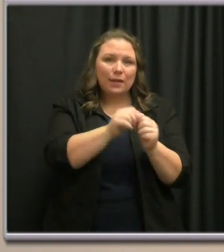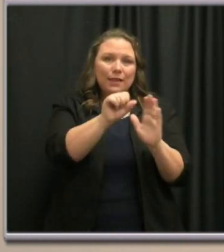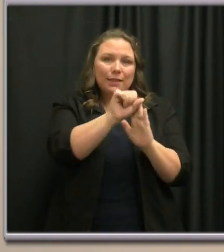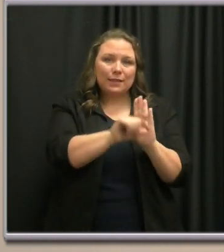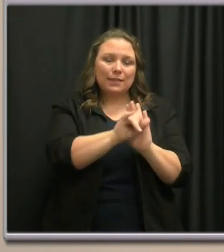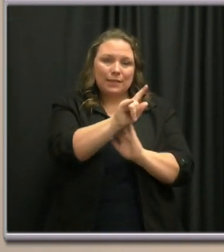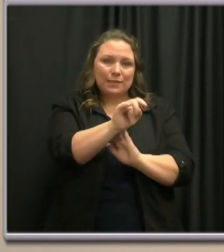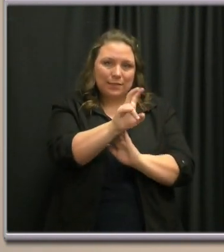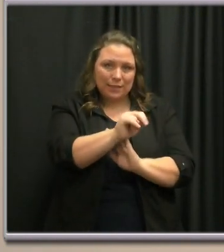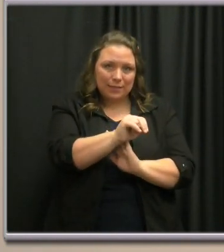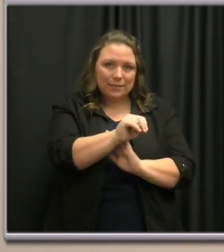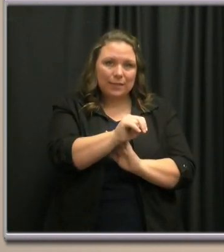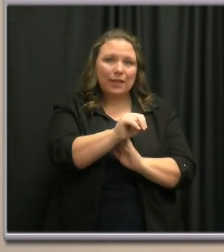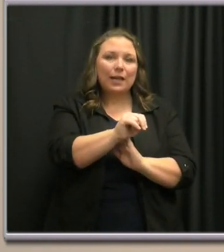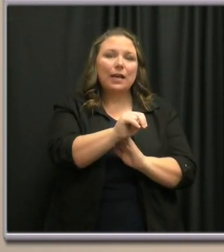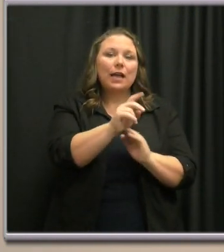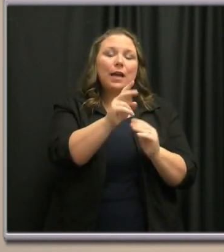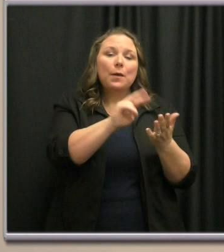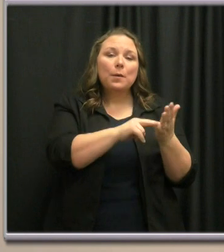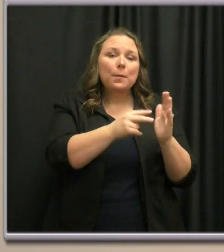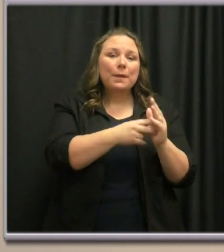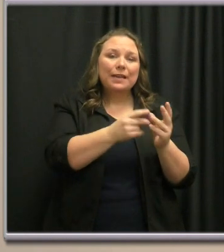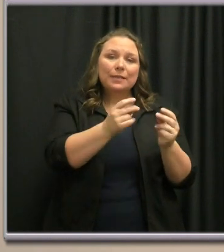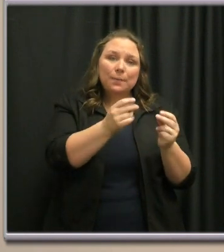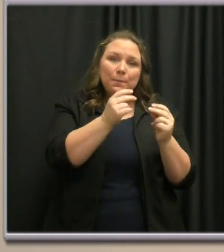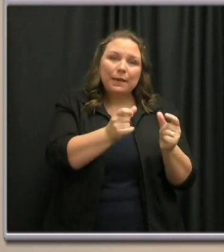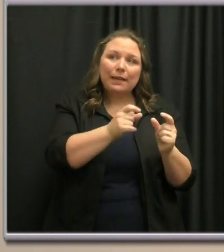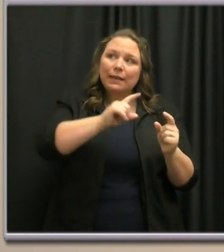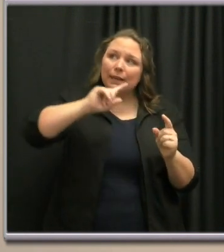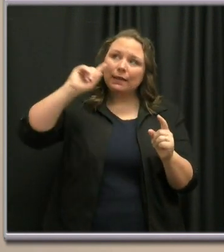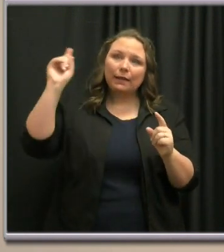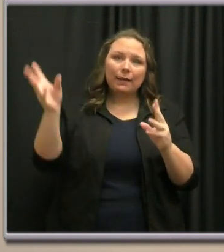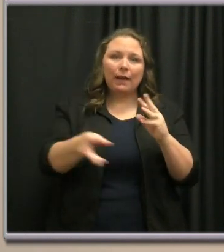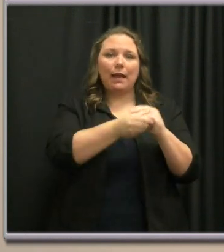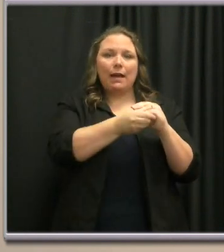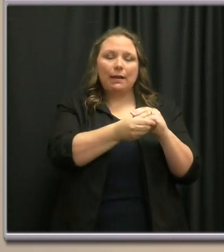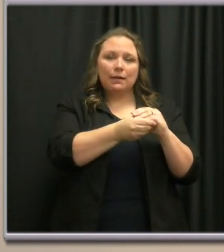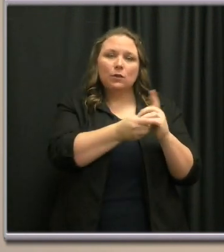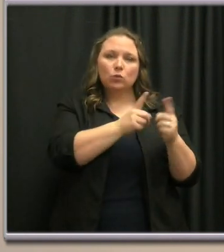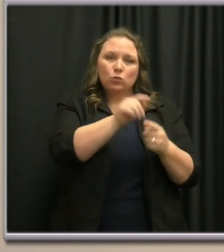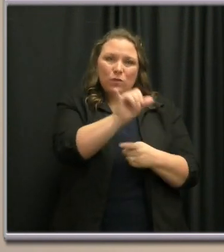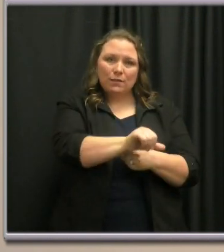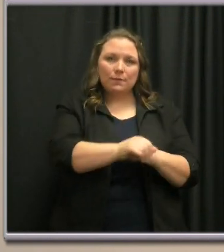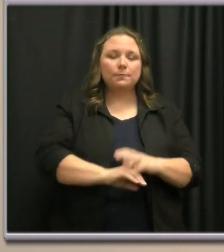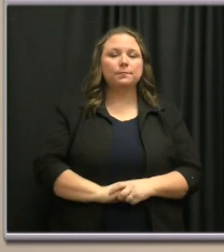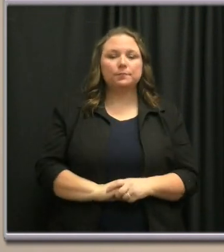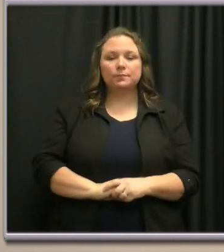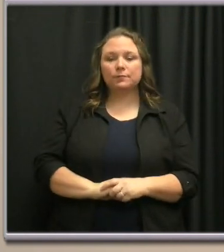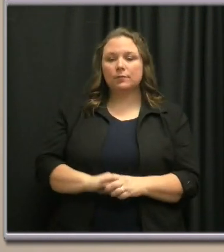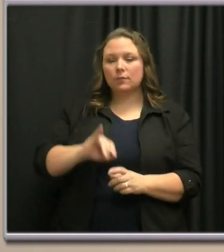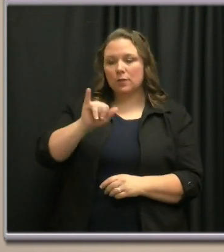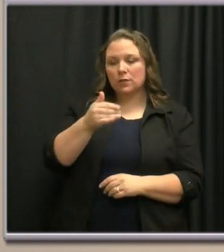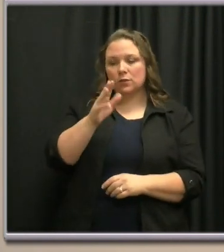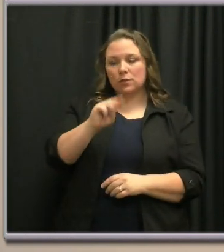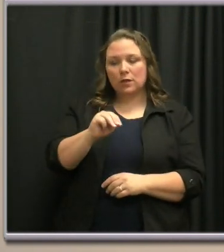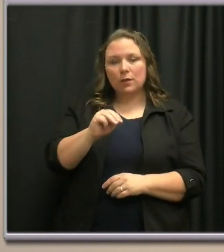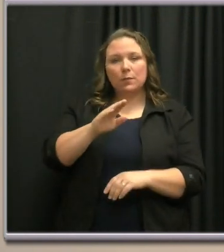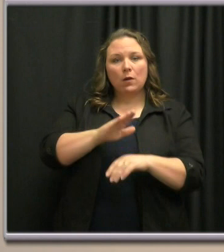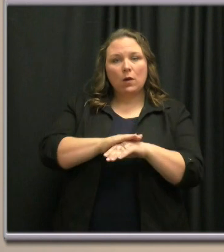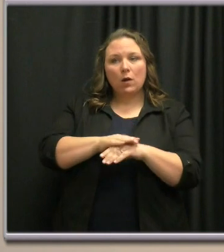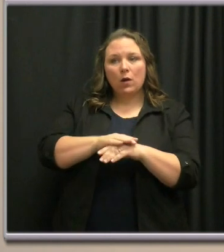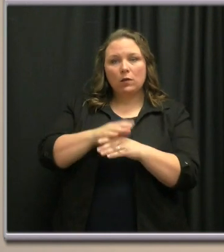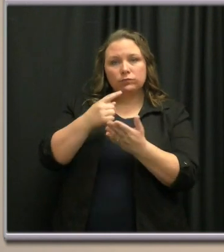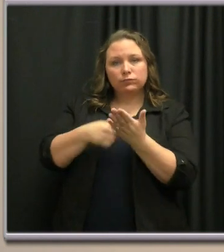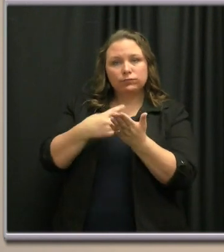Tennessee, then the additional compensation from the federal government will be included in that. Jim was on a call with the governor